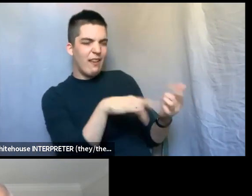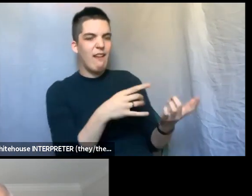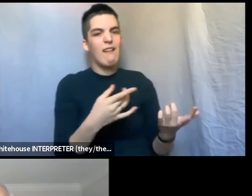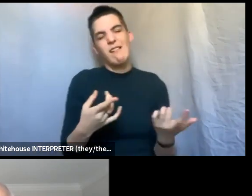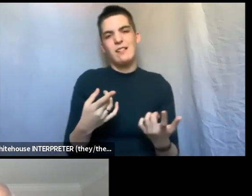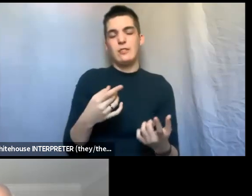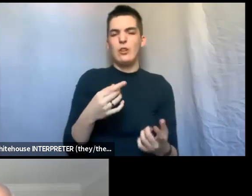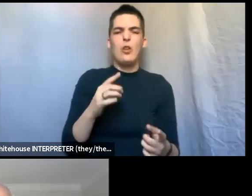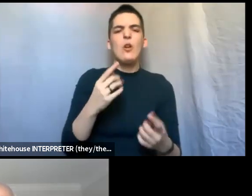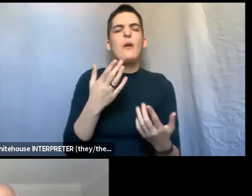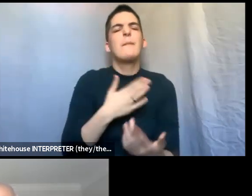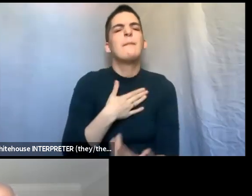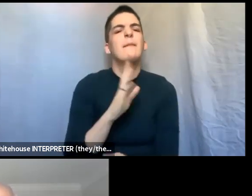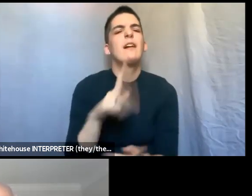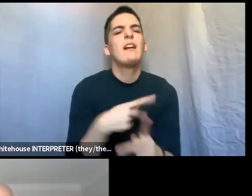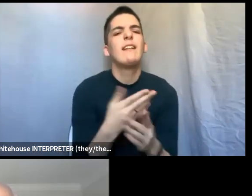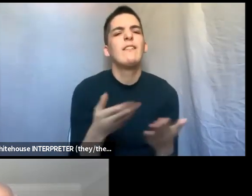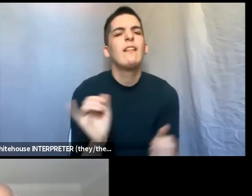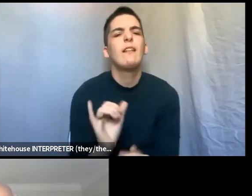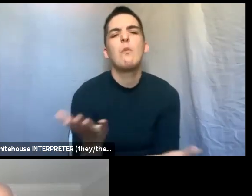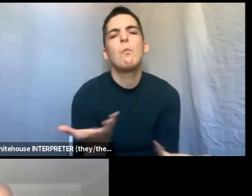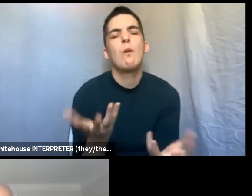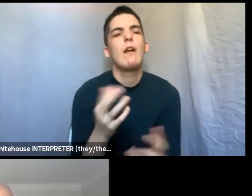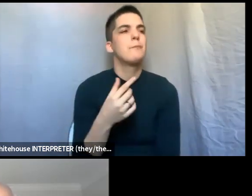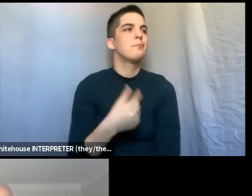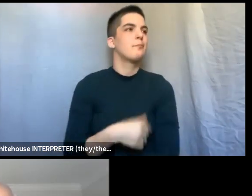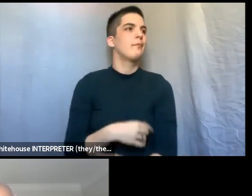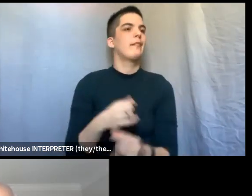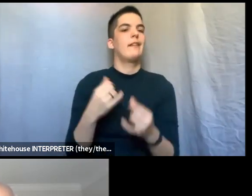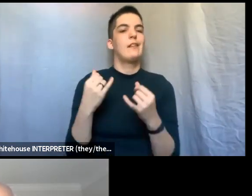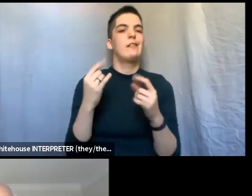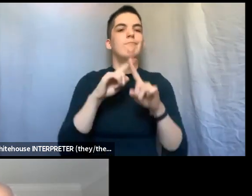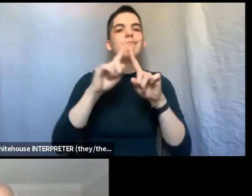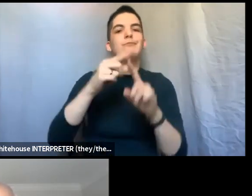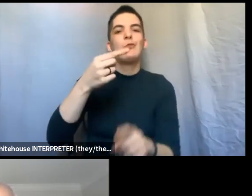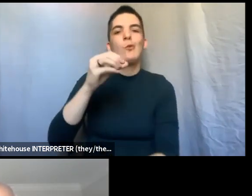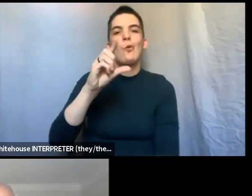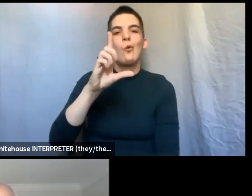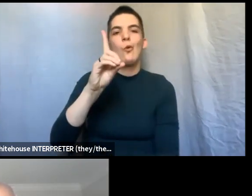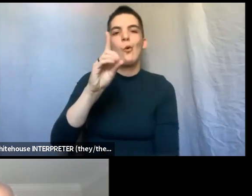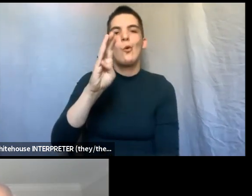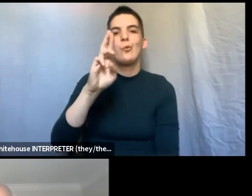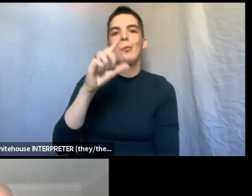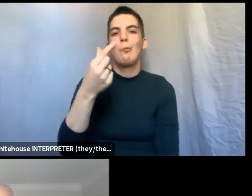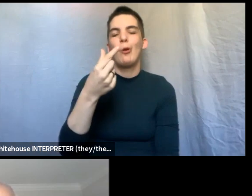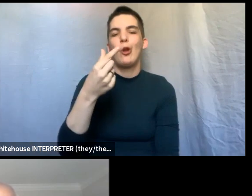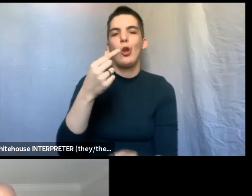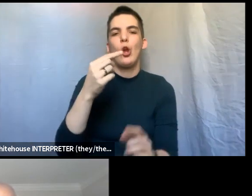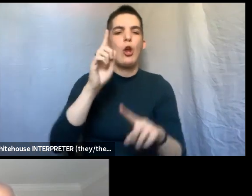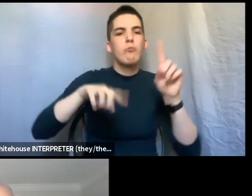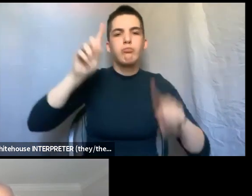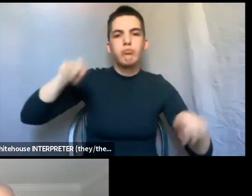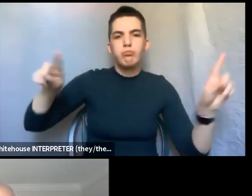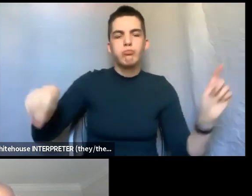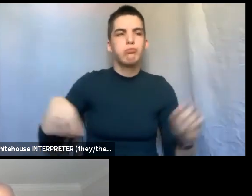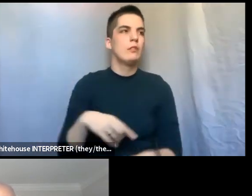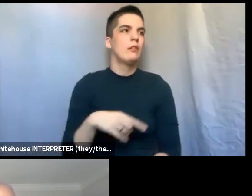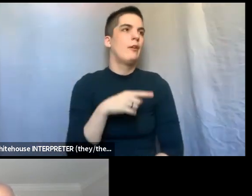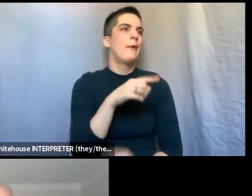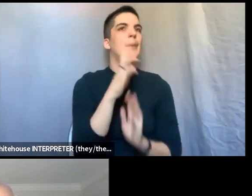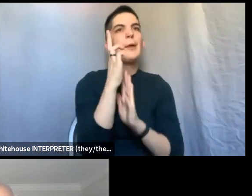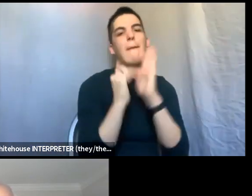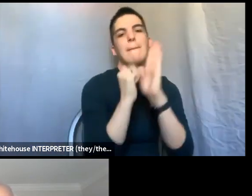Compose the Goldberg variations, play the Goldberg variations, paint Mont Saint-Victoire or